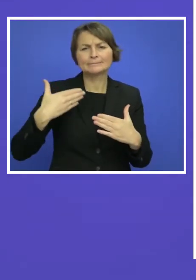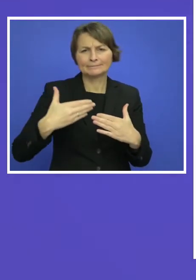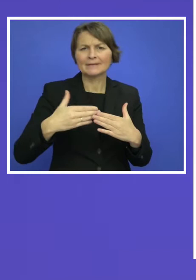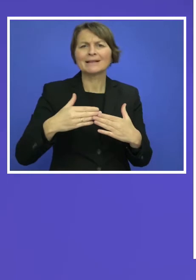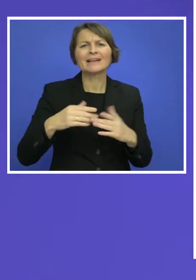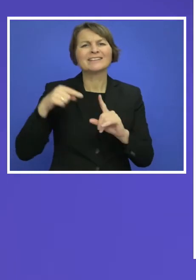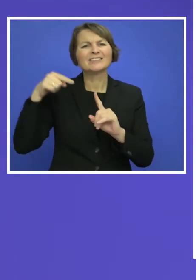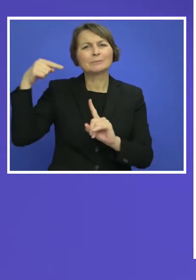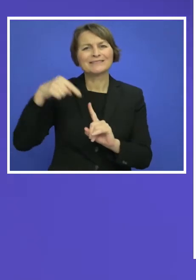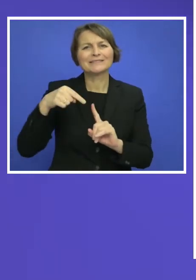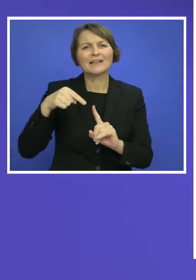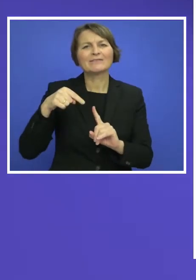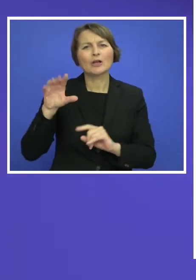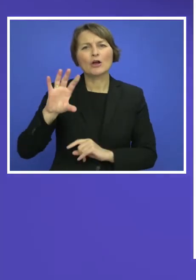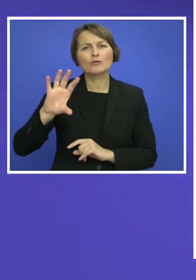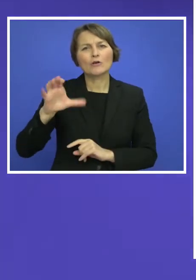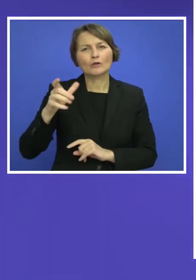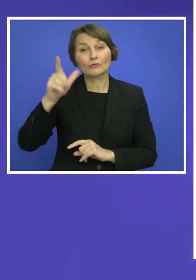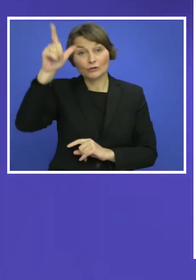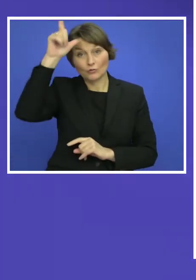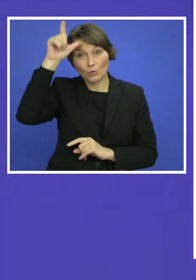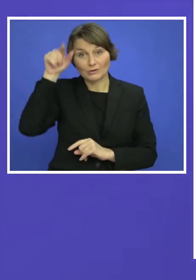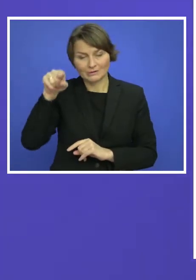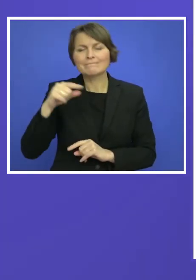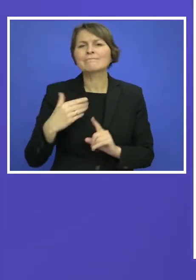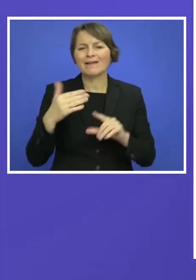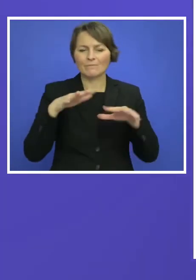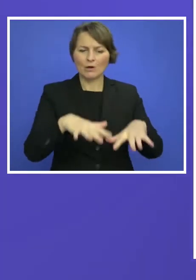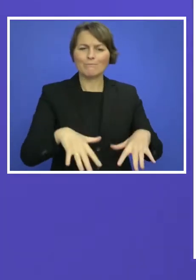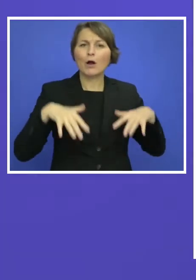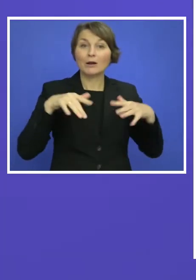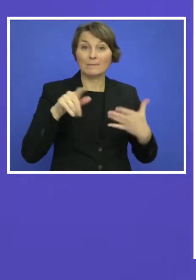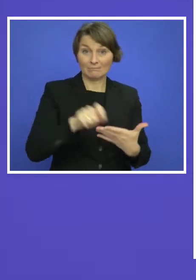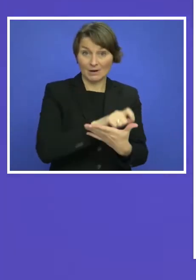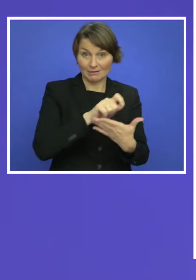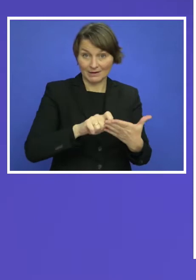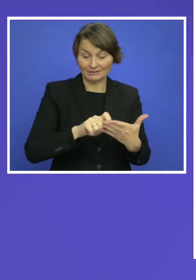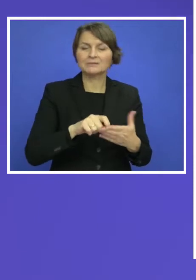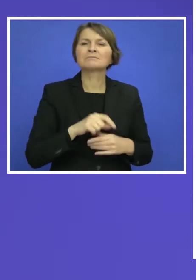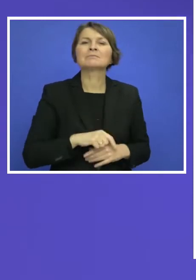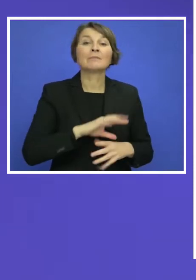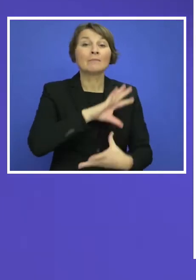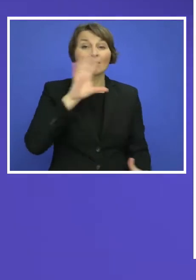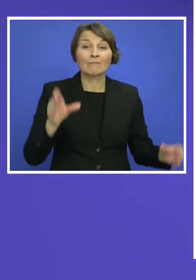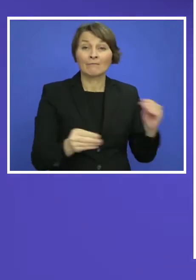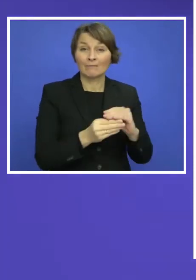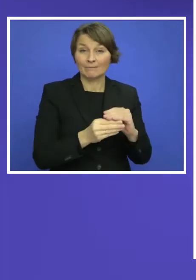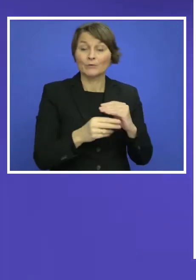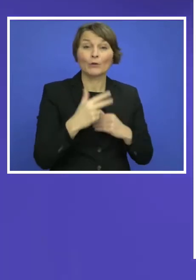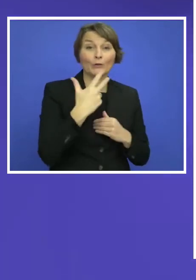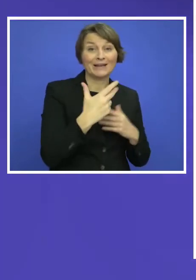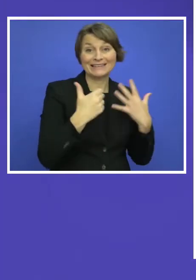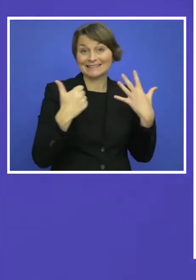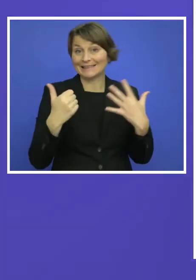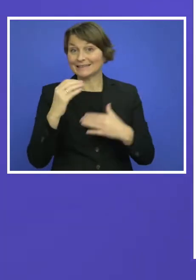had parliamentary elections, and according to studies, we had 360 female